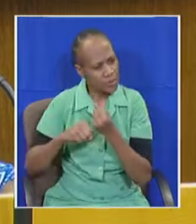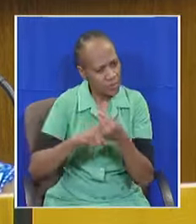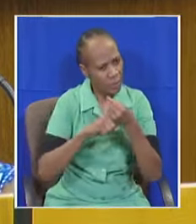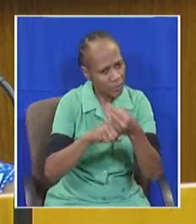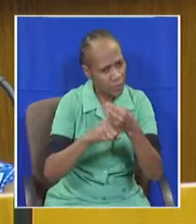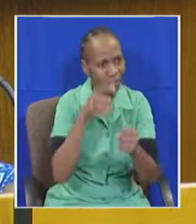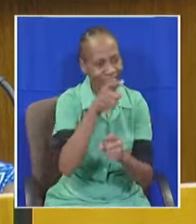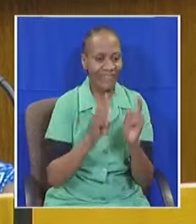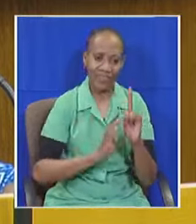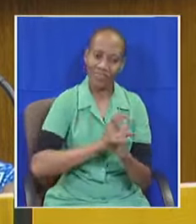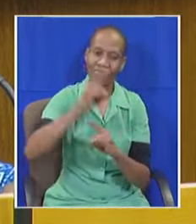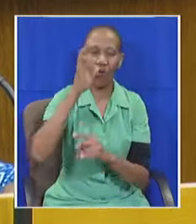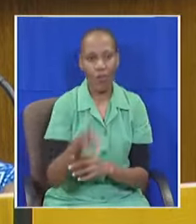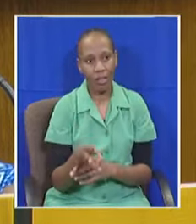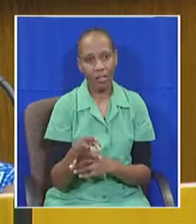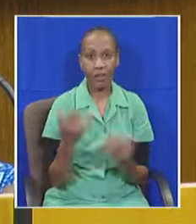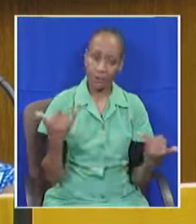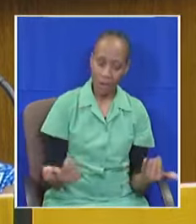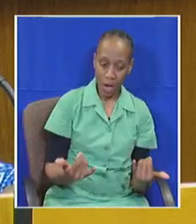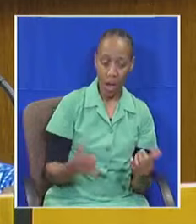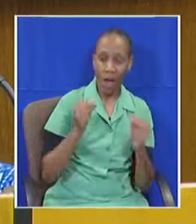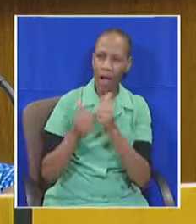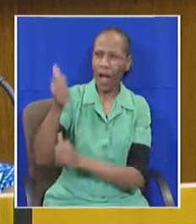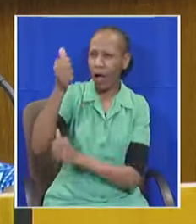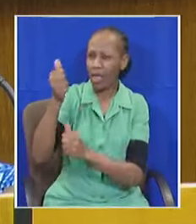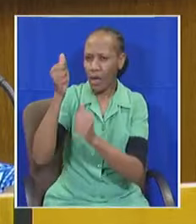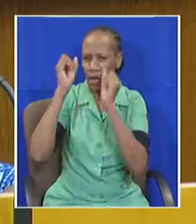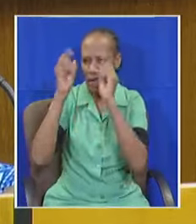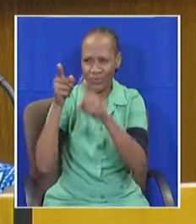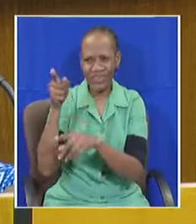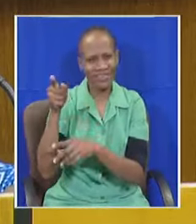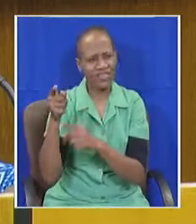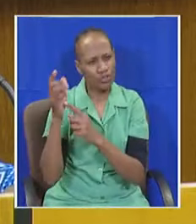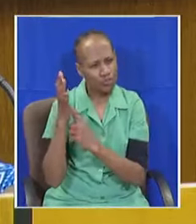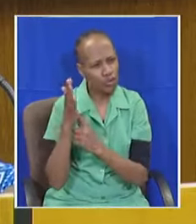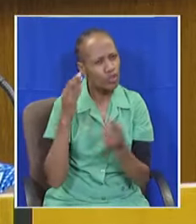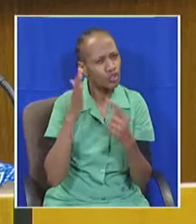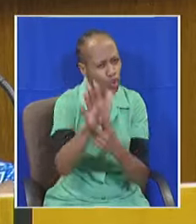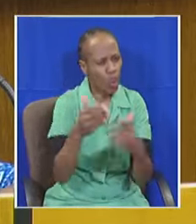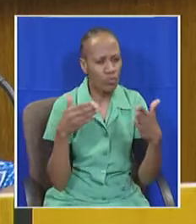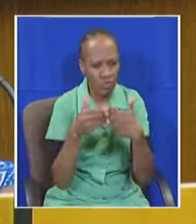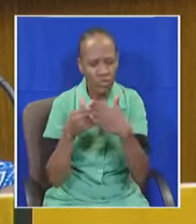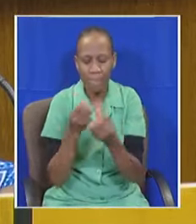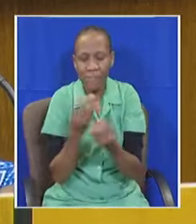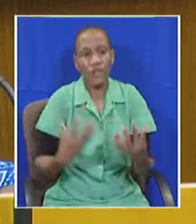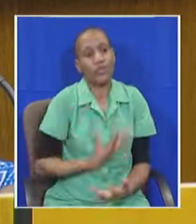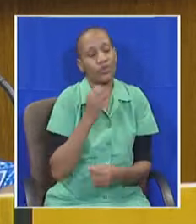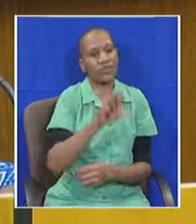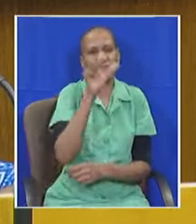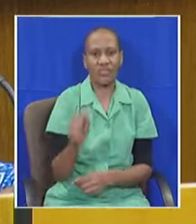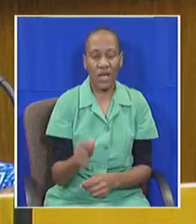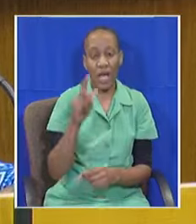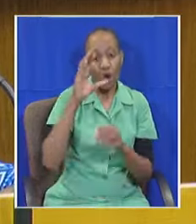to excel. The high cost associated with higher education poses a significant barrier to many young South Africans. Our